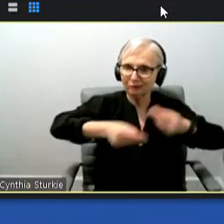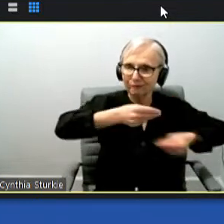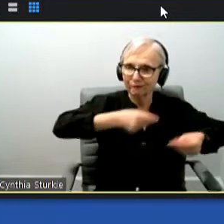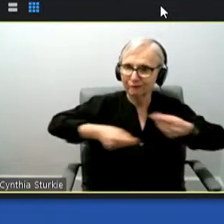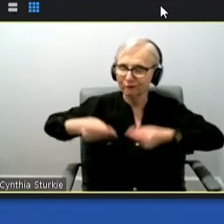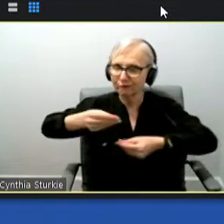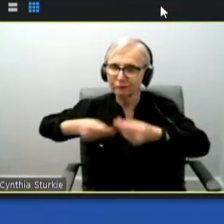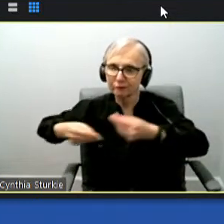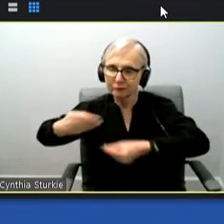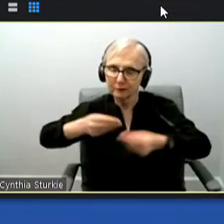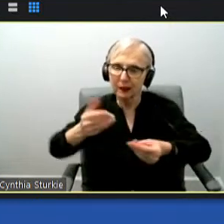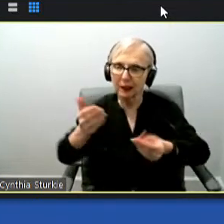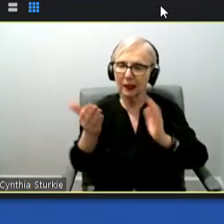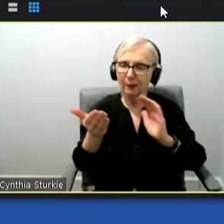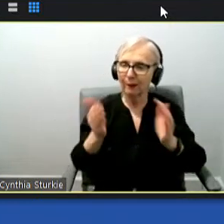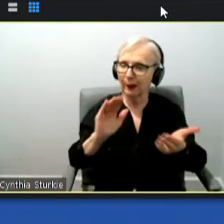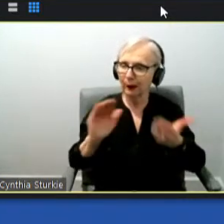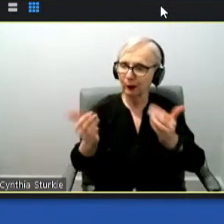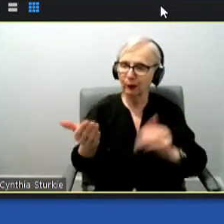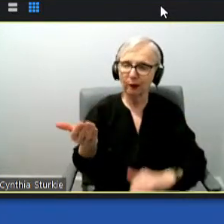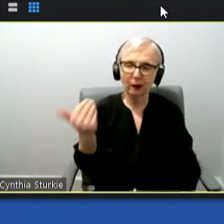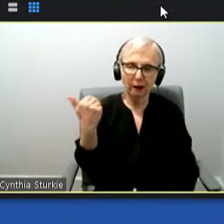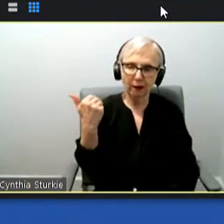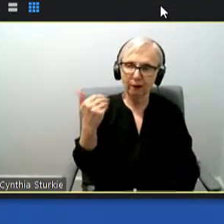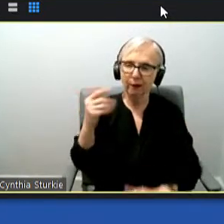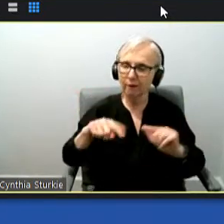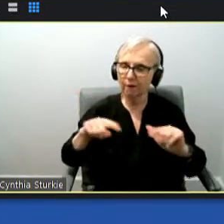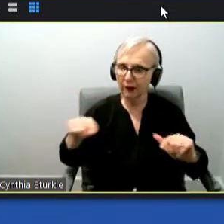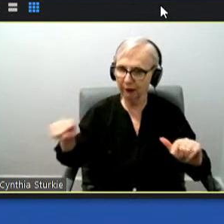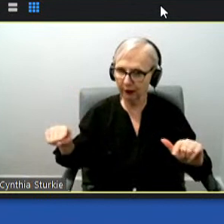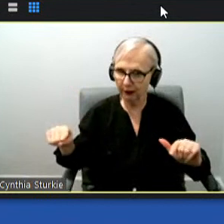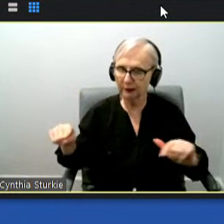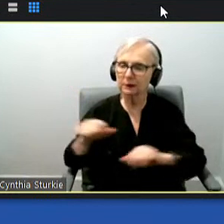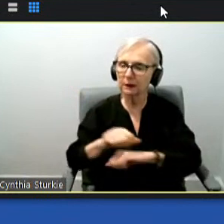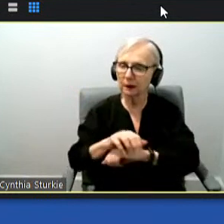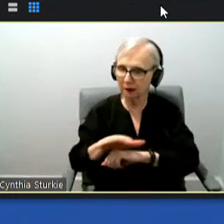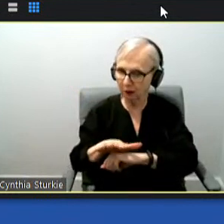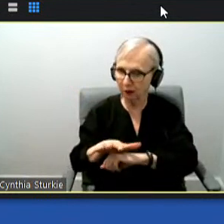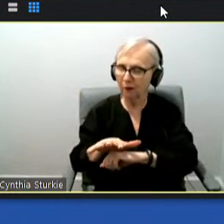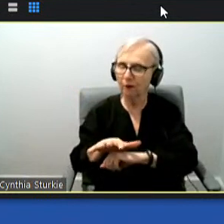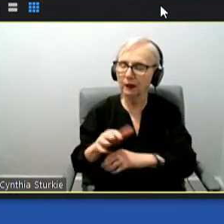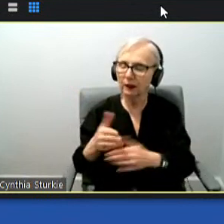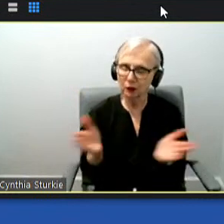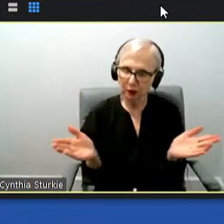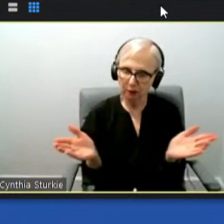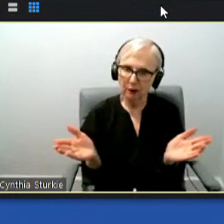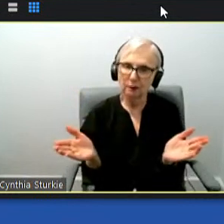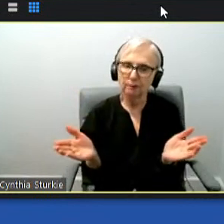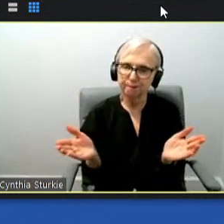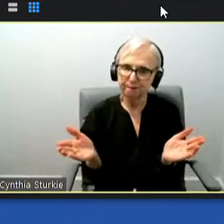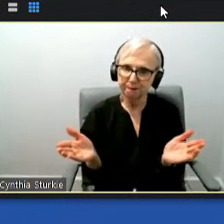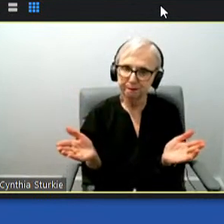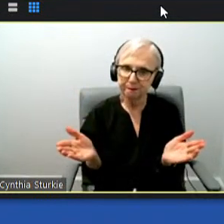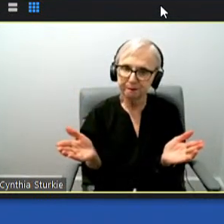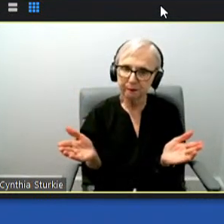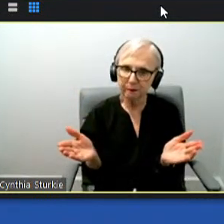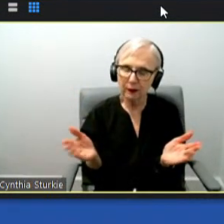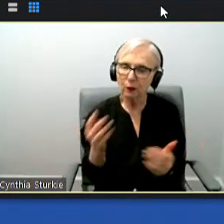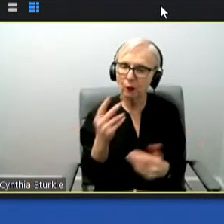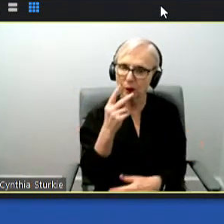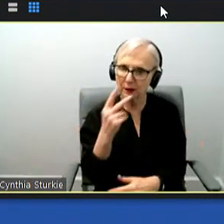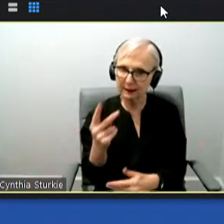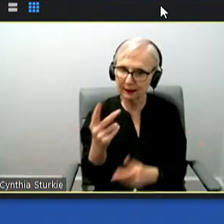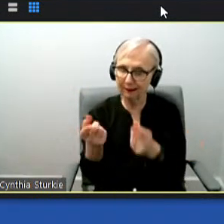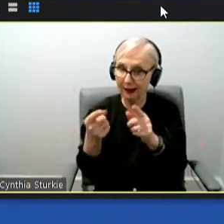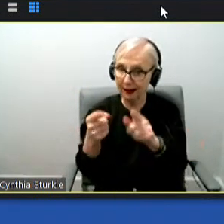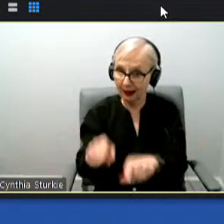the Delta variant and earlier variants in the original lineage of the SARS-CoV-2 virus. And we are seeing that play